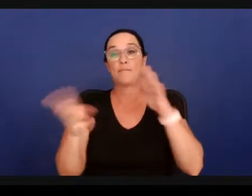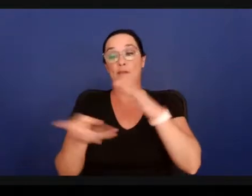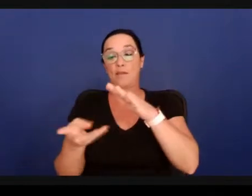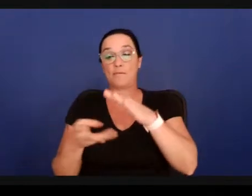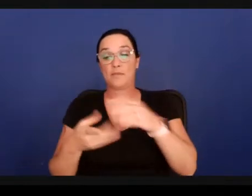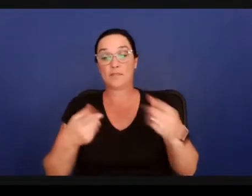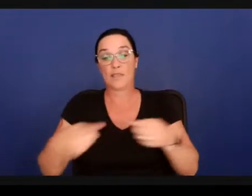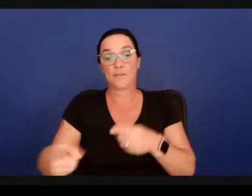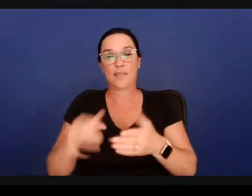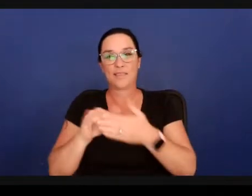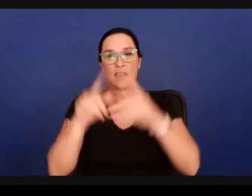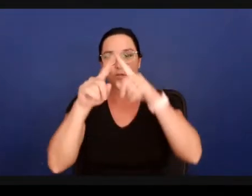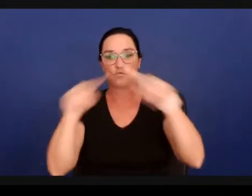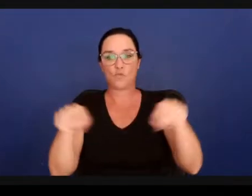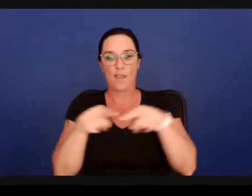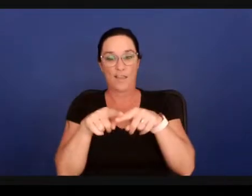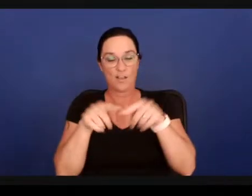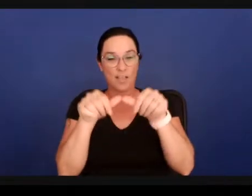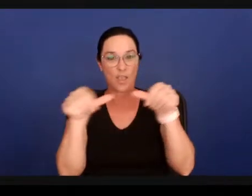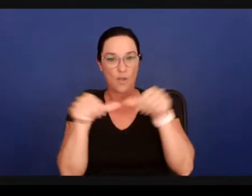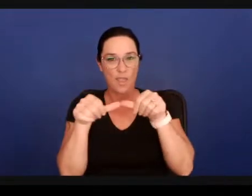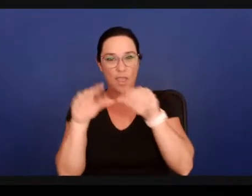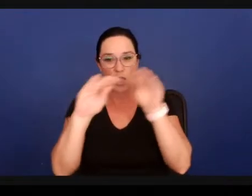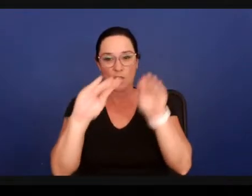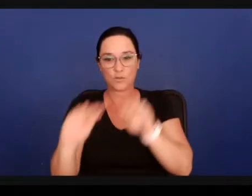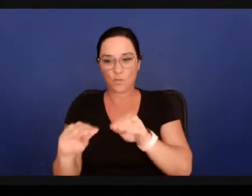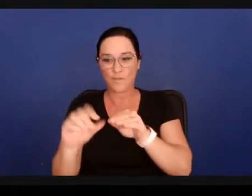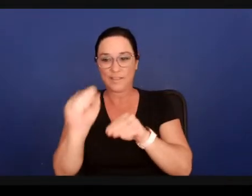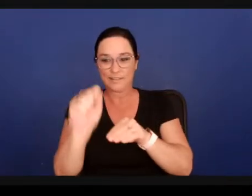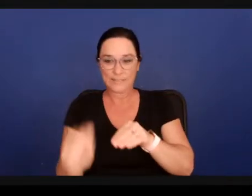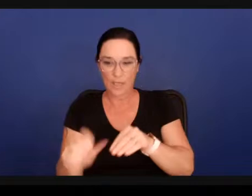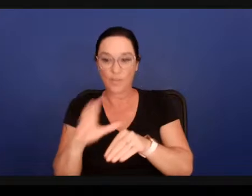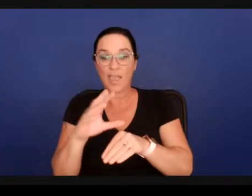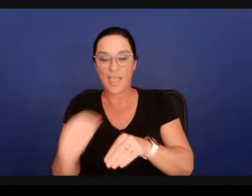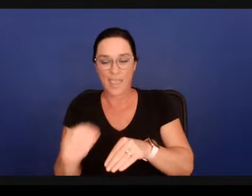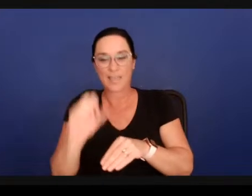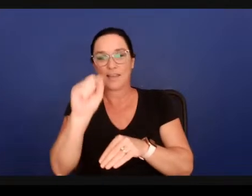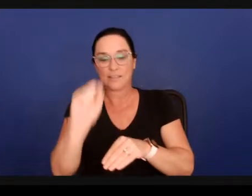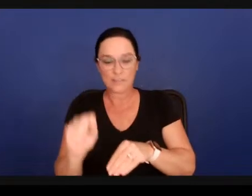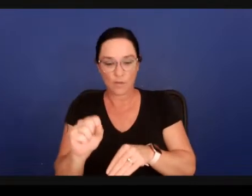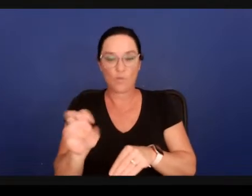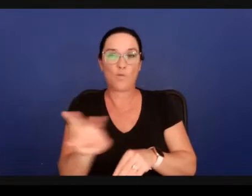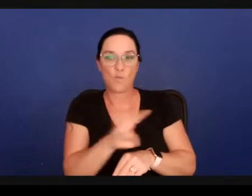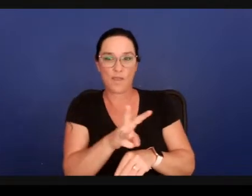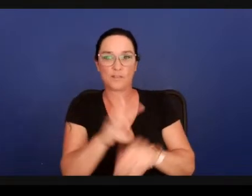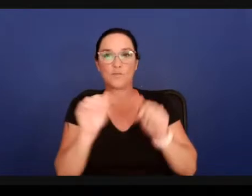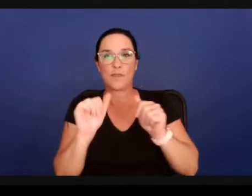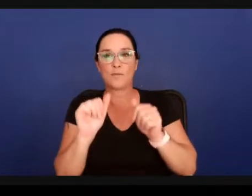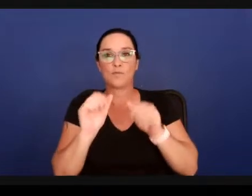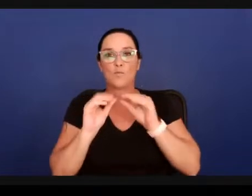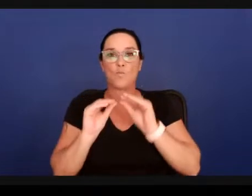zone south just as much as it is to the southwest in order to be pushing this station to the west here.